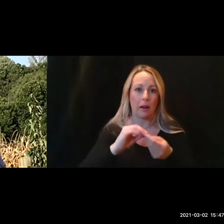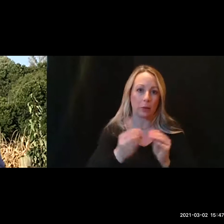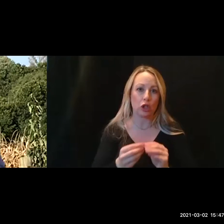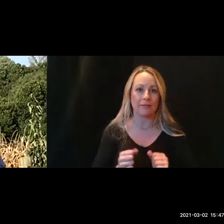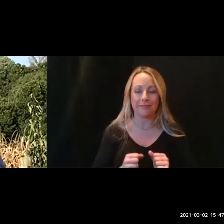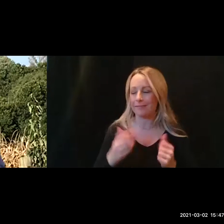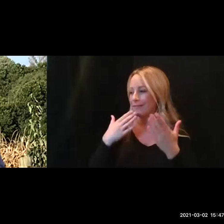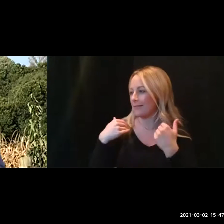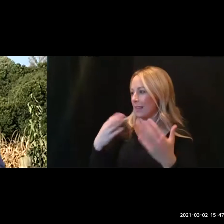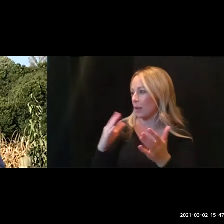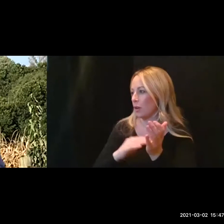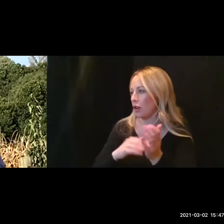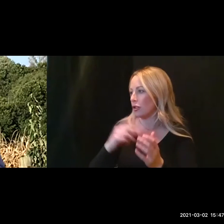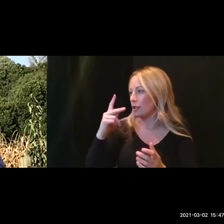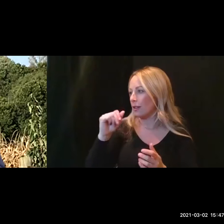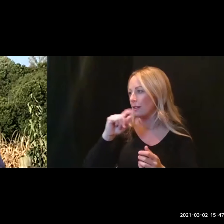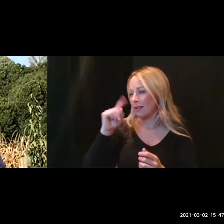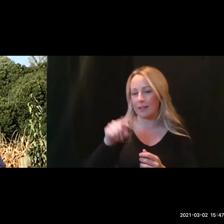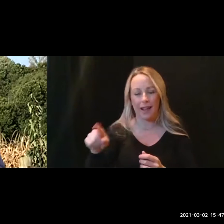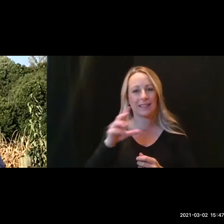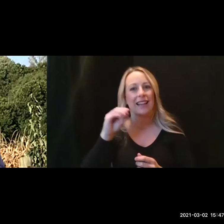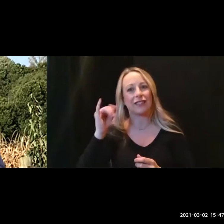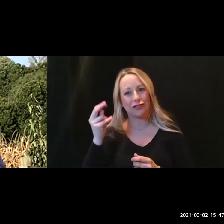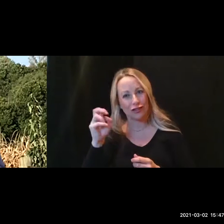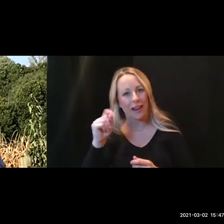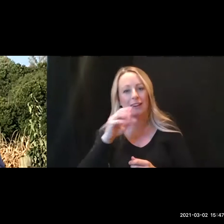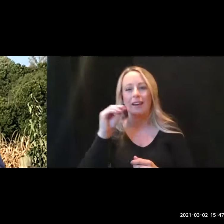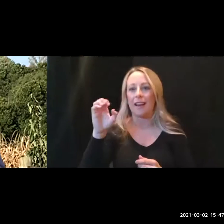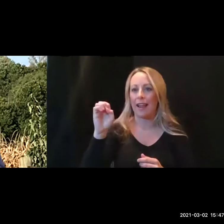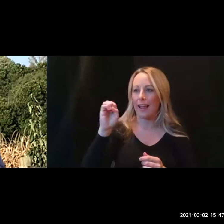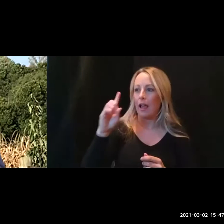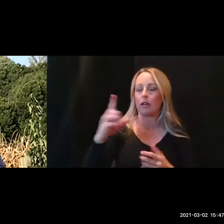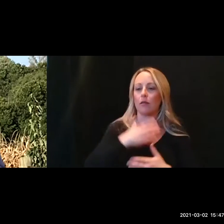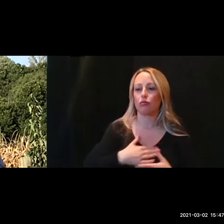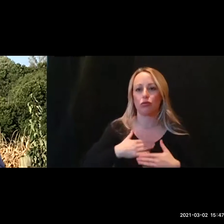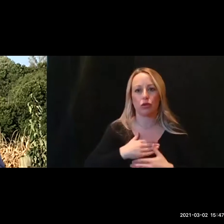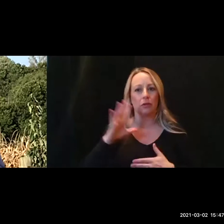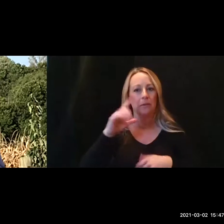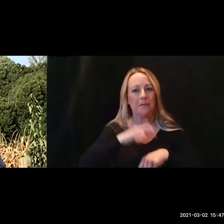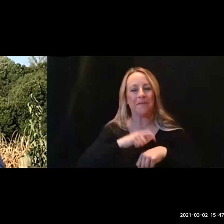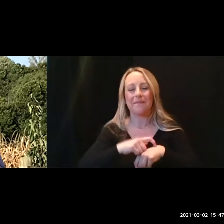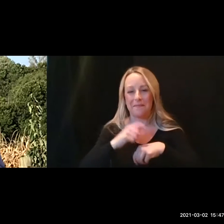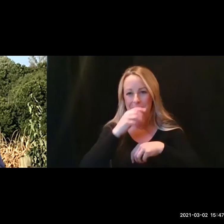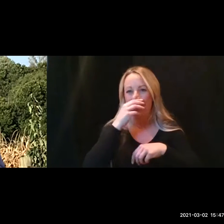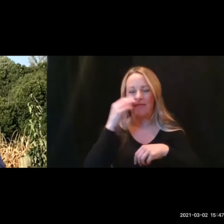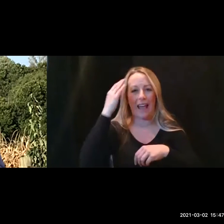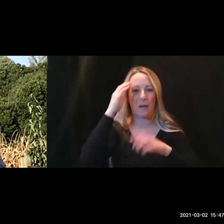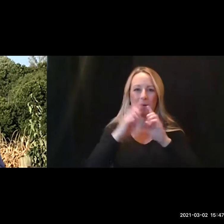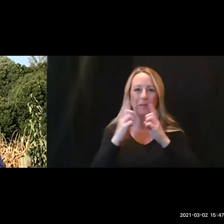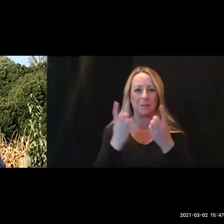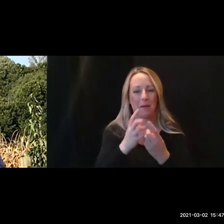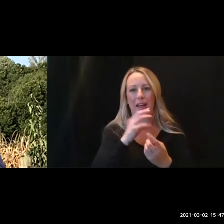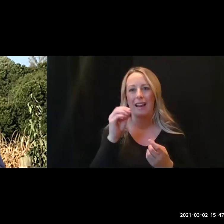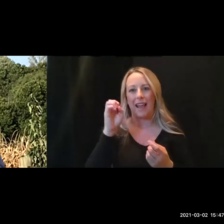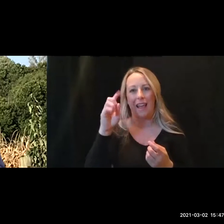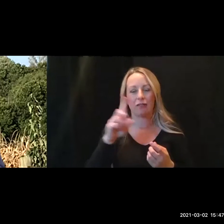Thank you very much, Dr. Katz, as well as Janet and Ed. I appreciate that. I know the department as well as Ed are thankful for